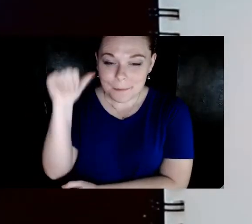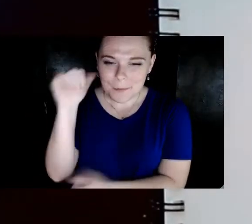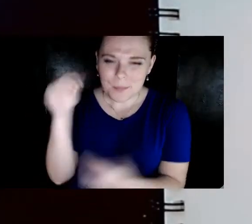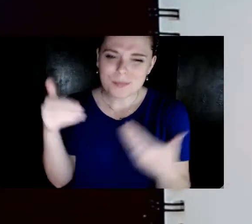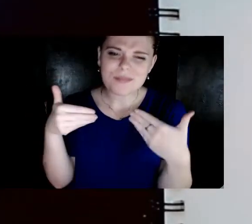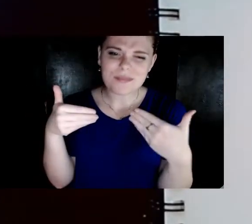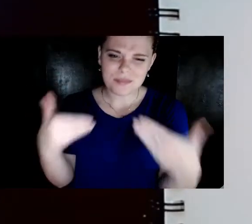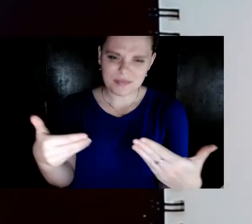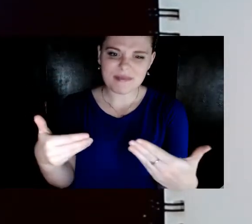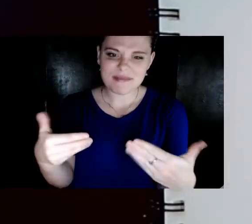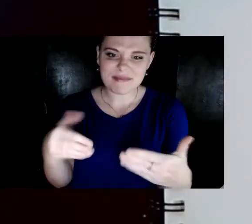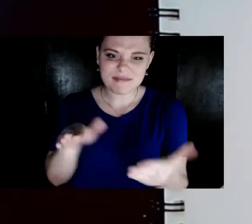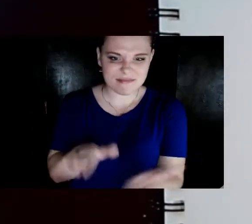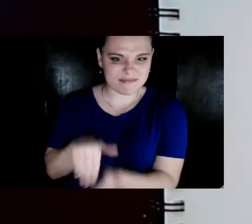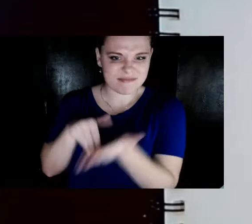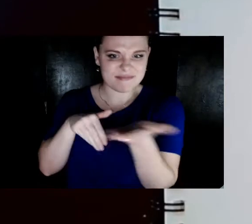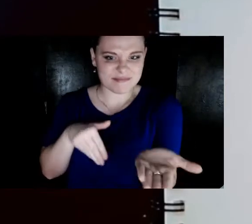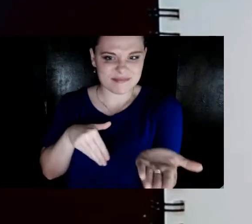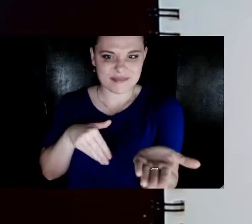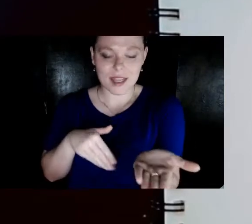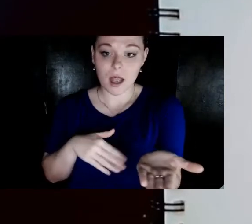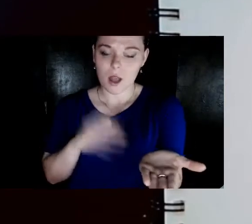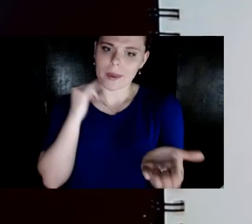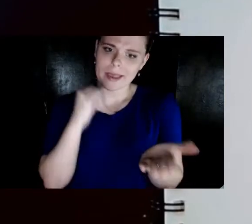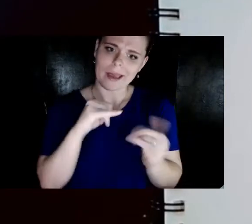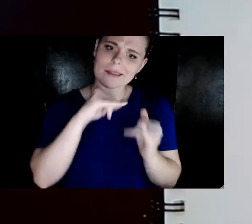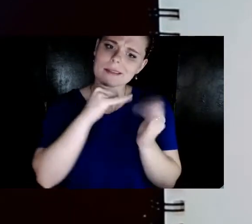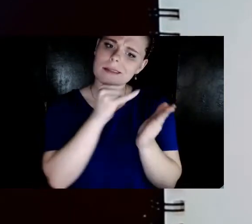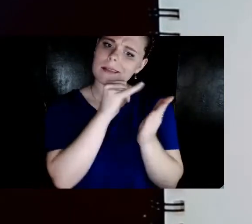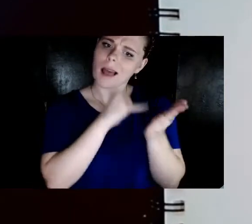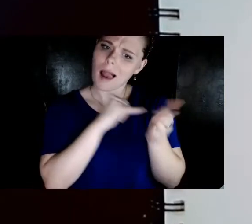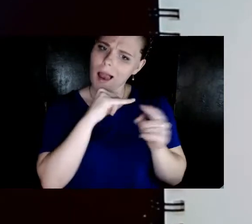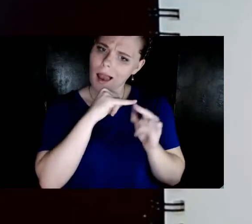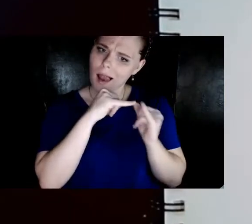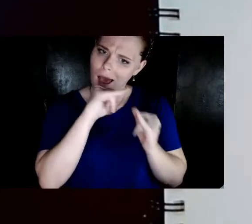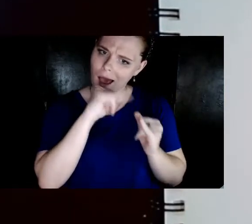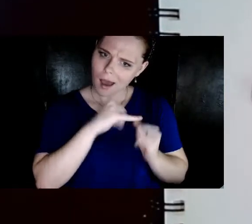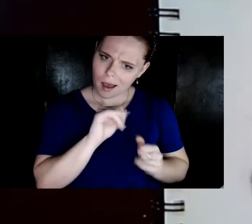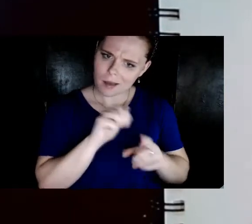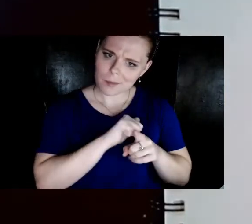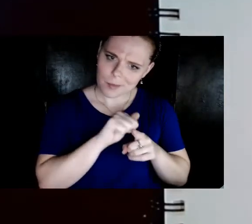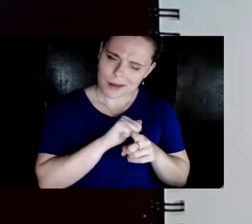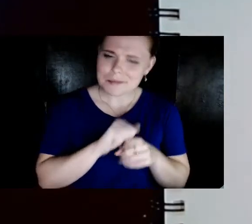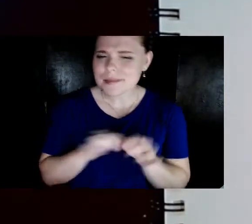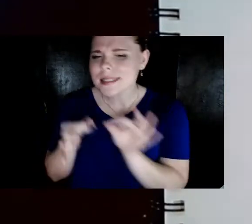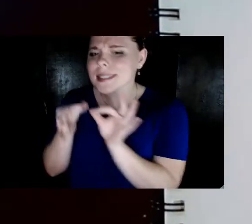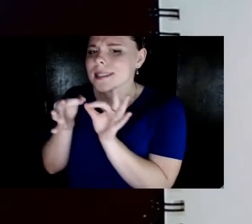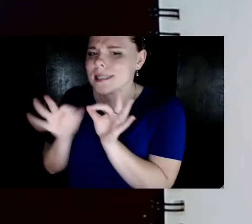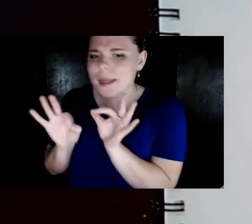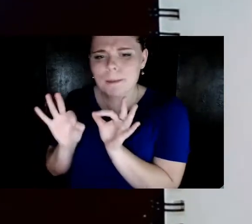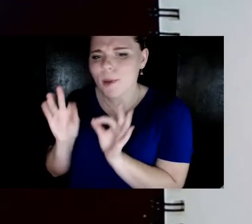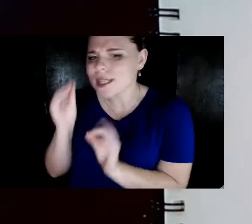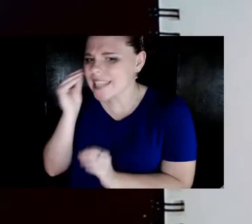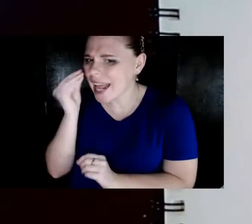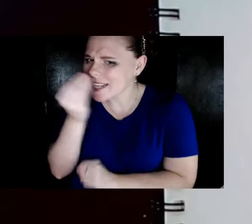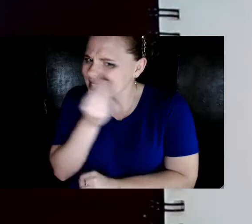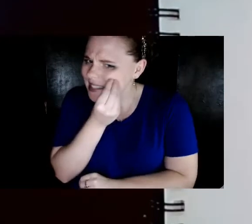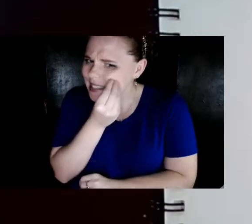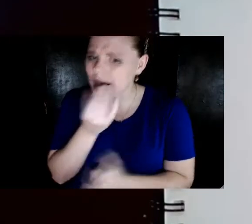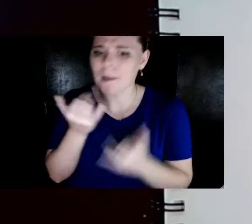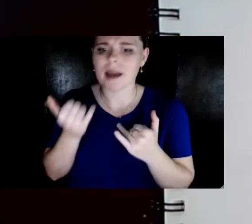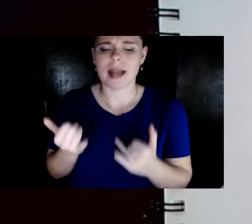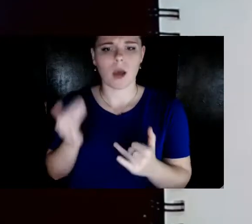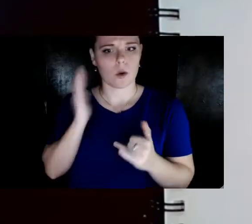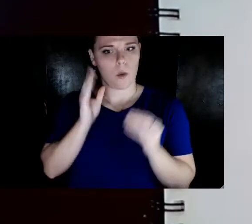our line practice and our simple daisy that we did at the top of the page. And now we're going to use another section of the page to do a